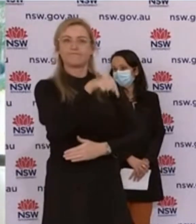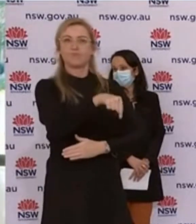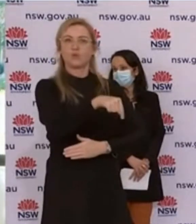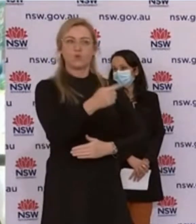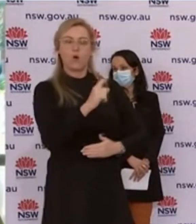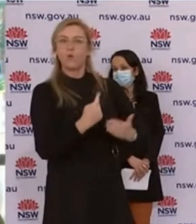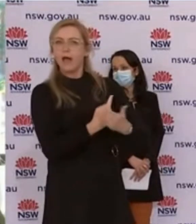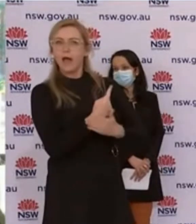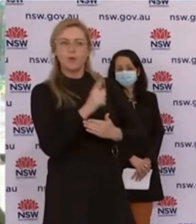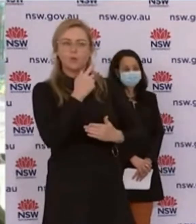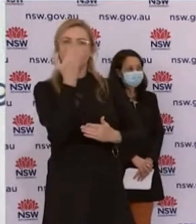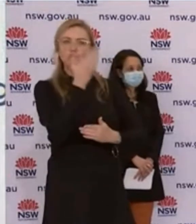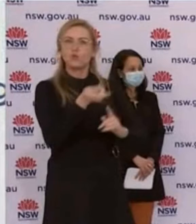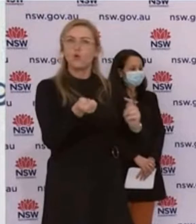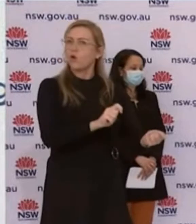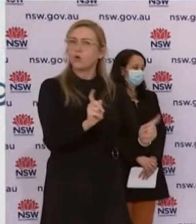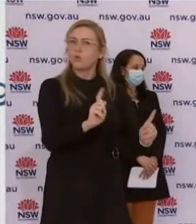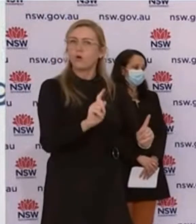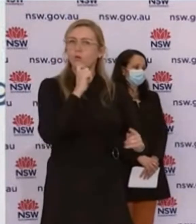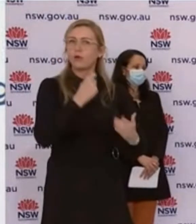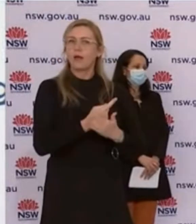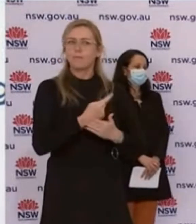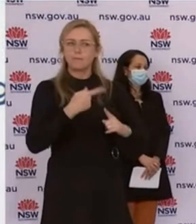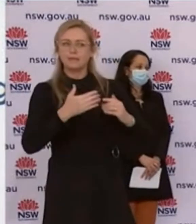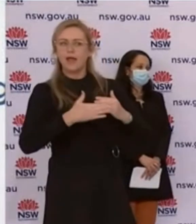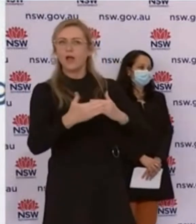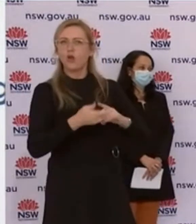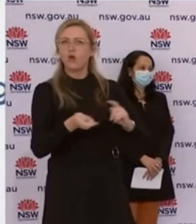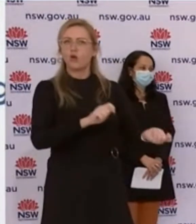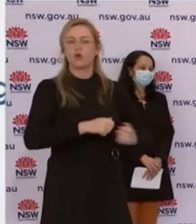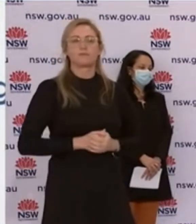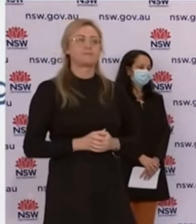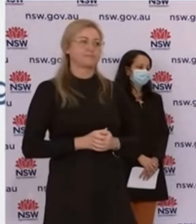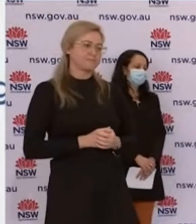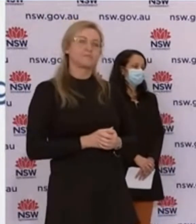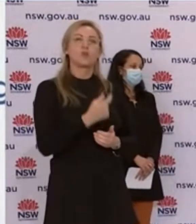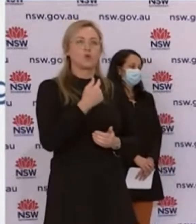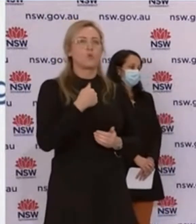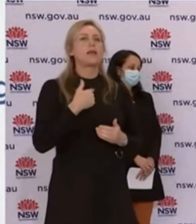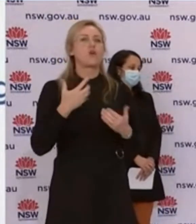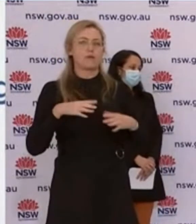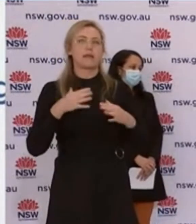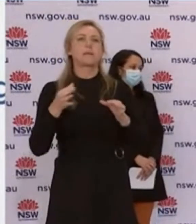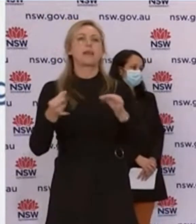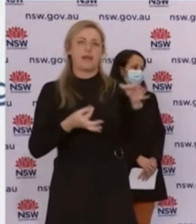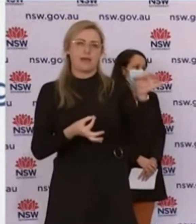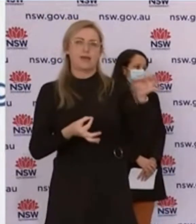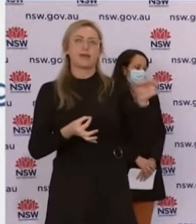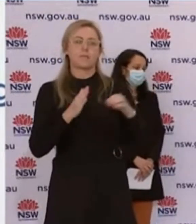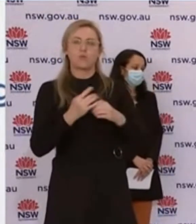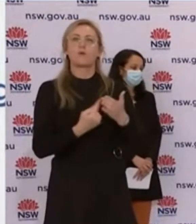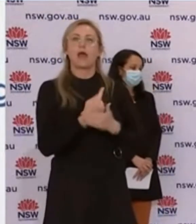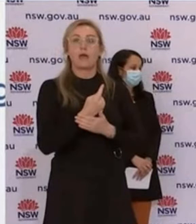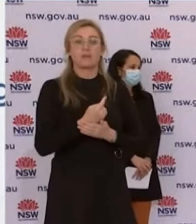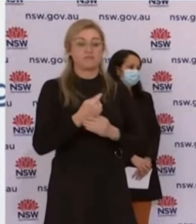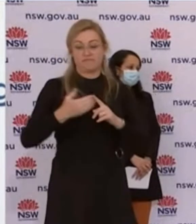for how long? Yeah, so we've got great measures in place when it comes to protecting and dealing with COVID cases in our school communities. Again, over